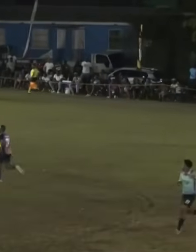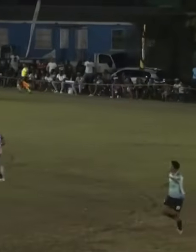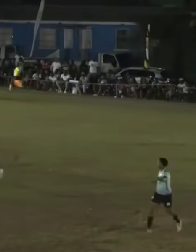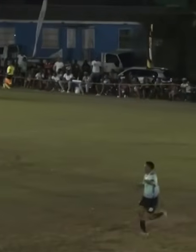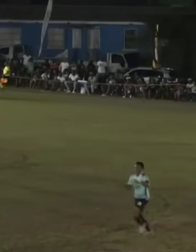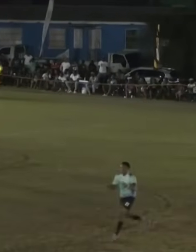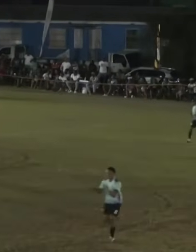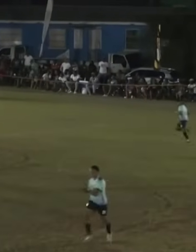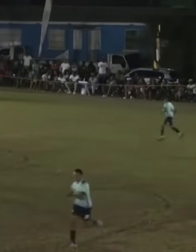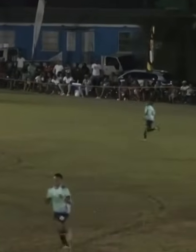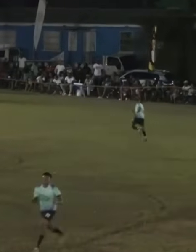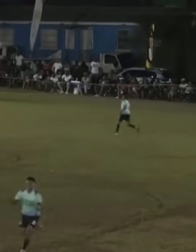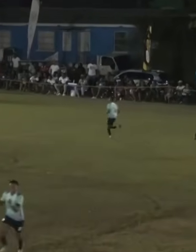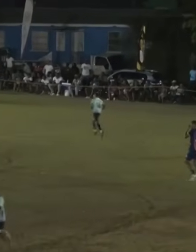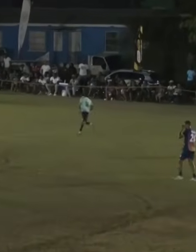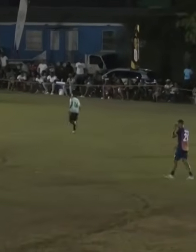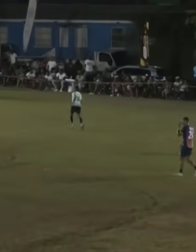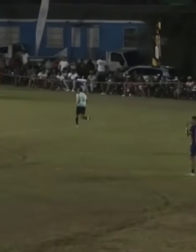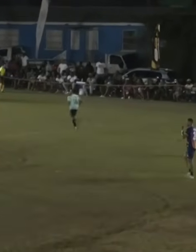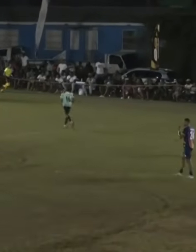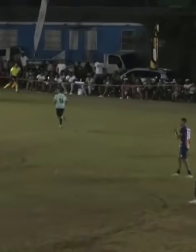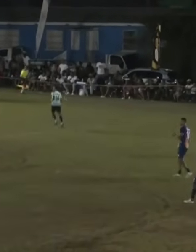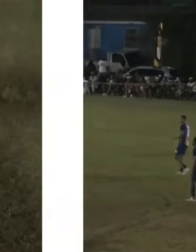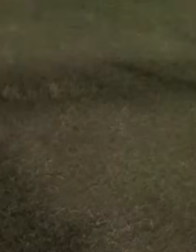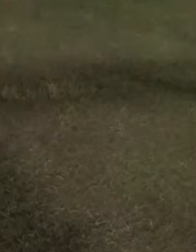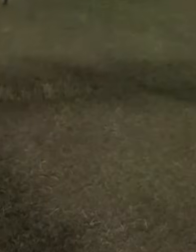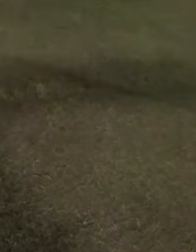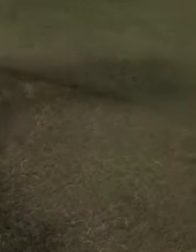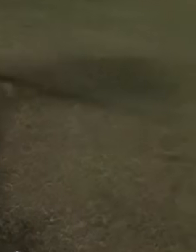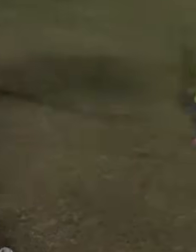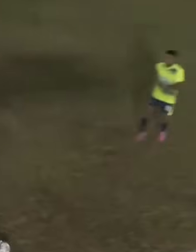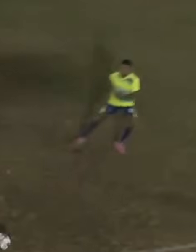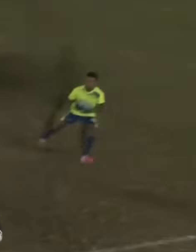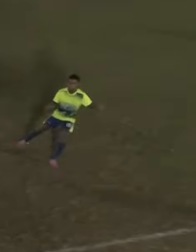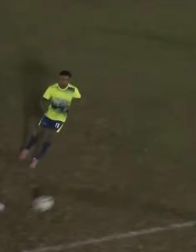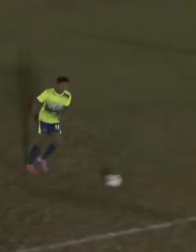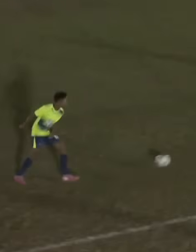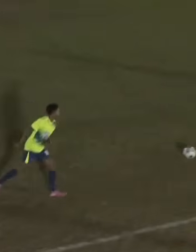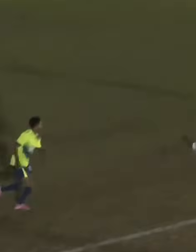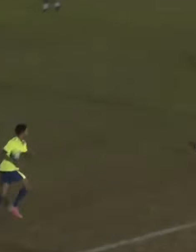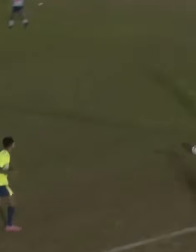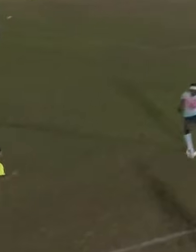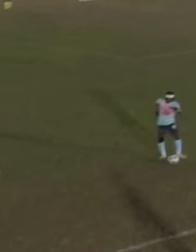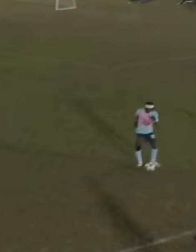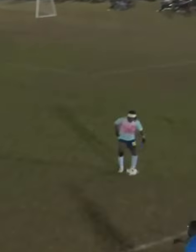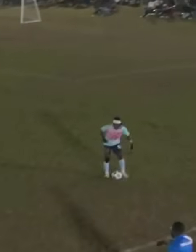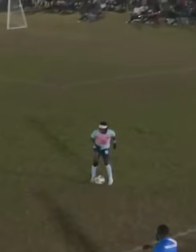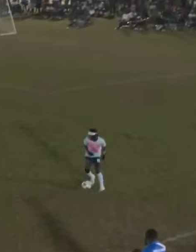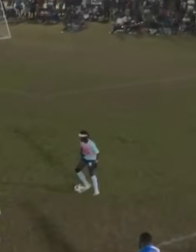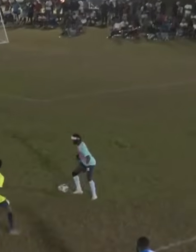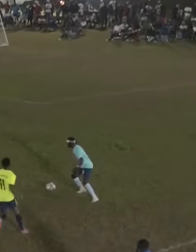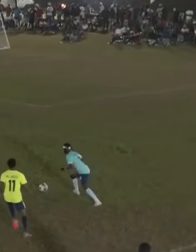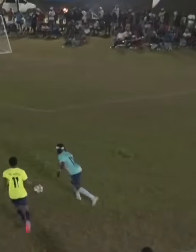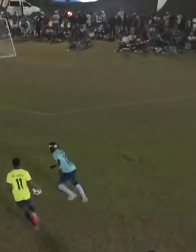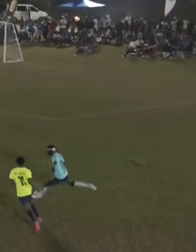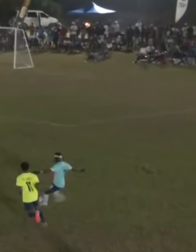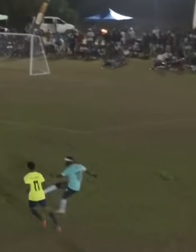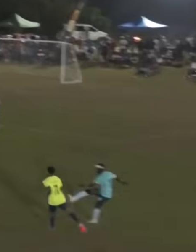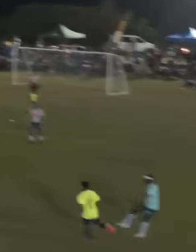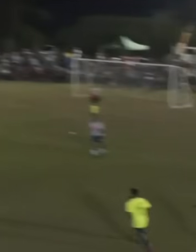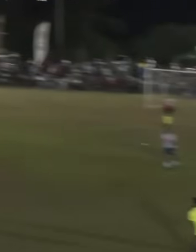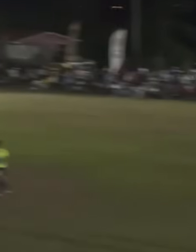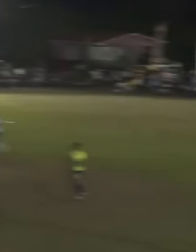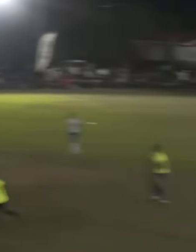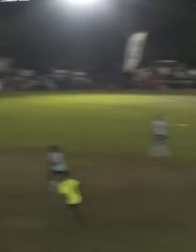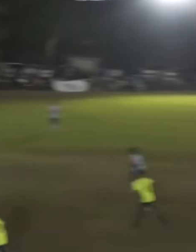Andrew Lions 4, Soccer Academy 0. Second match, Ellerton against Pro Shotters. Let's pick it up from